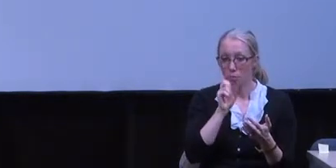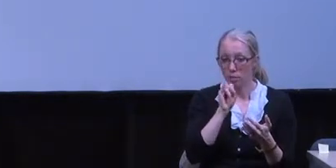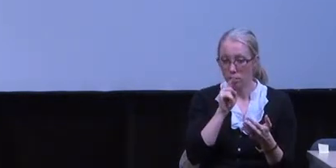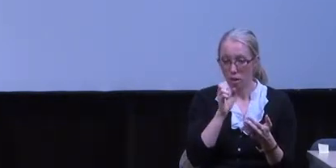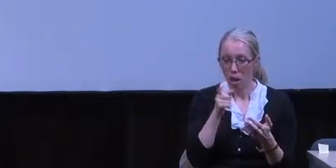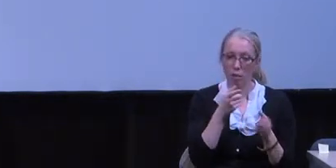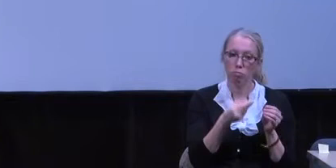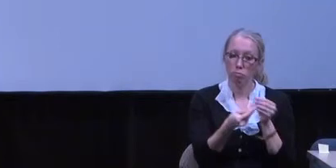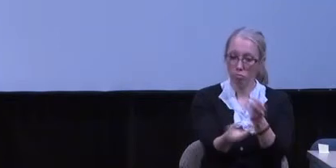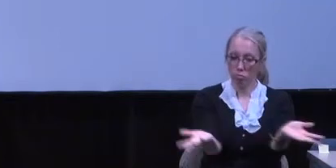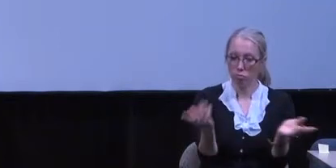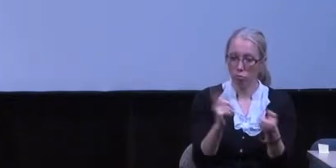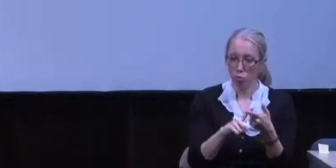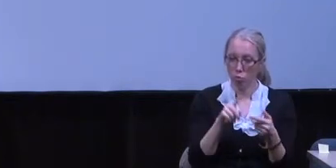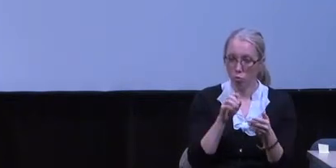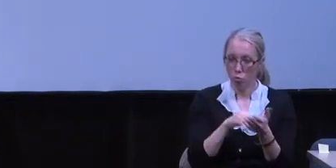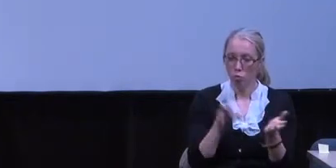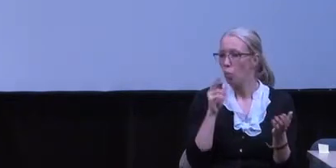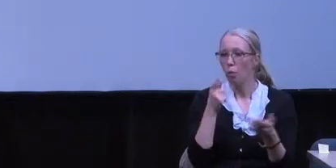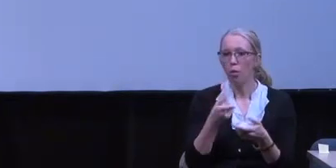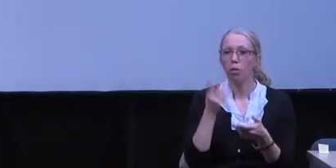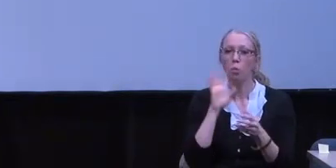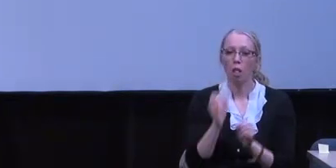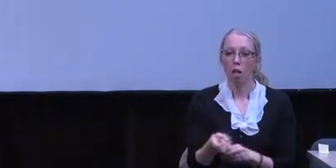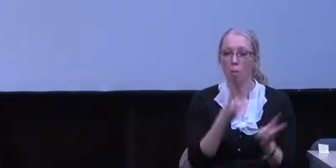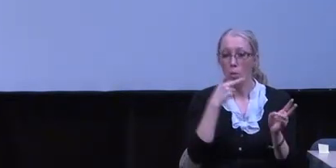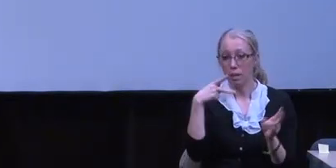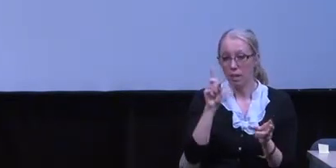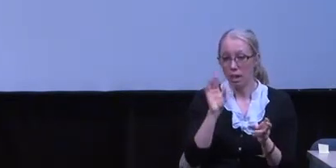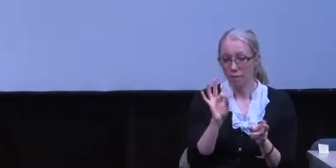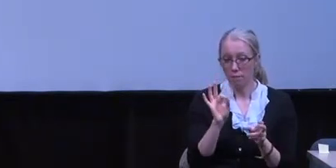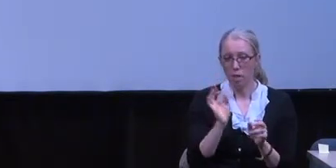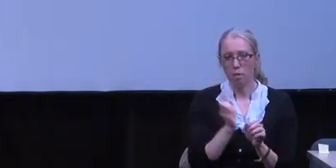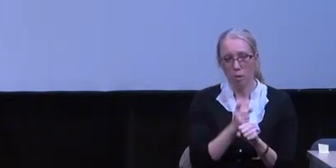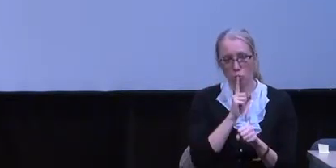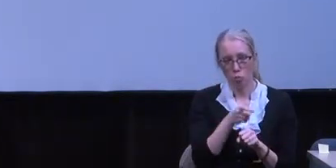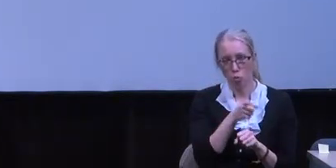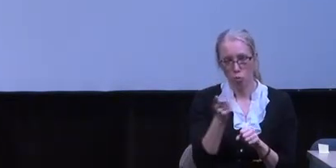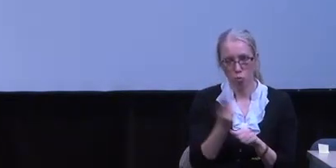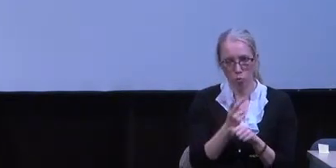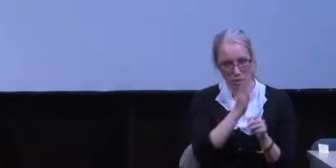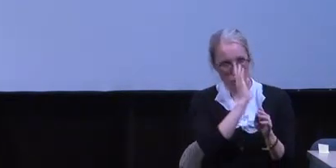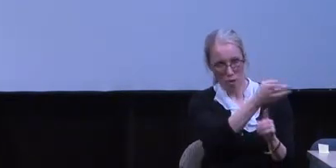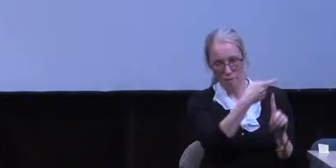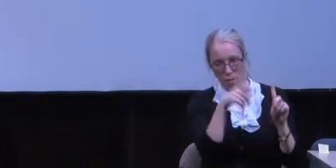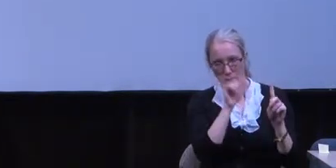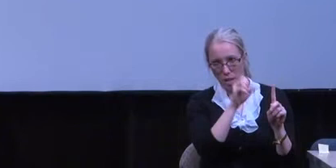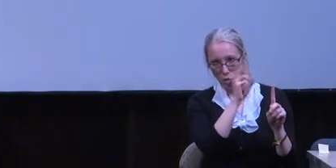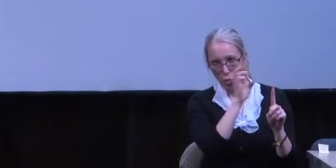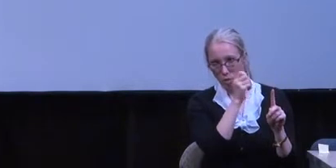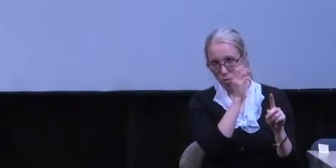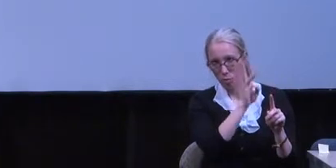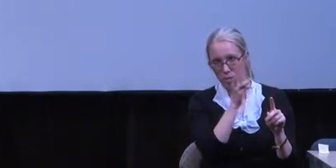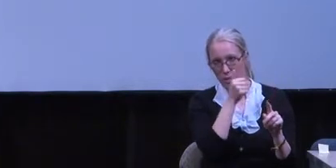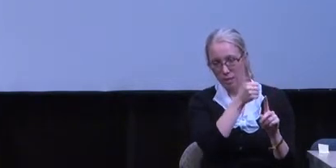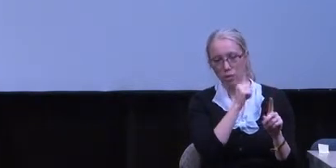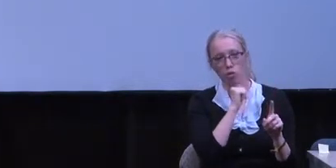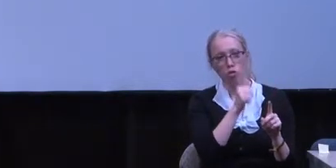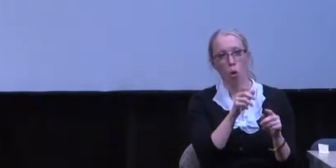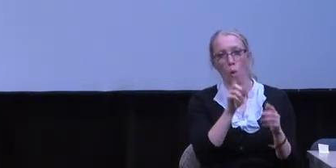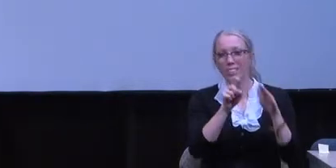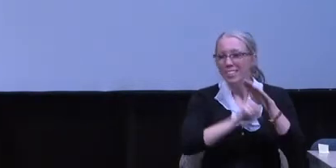content and you're going to upload it as a PDF, make sure you're utilizing it right from the source. Don't do